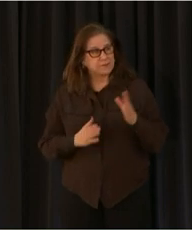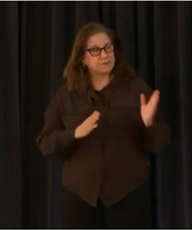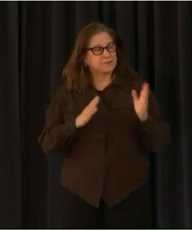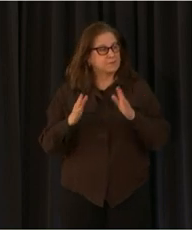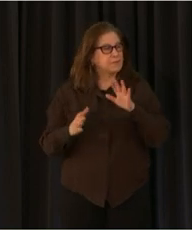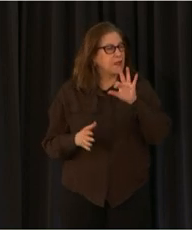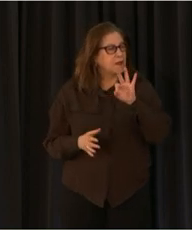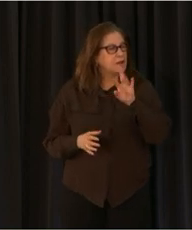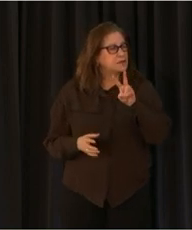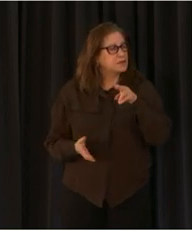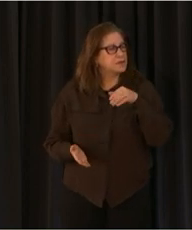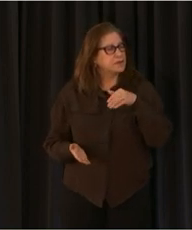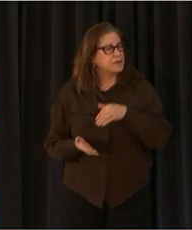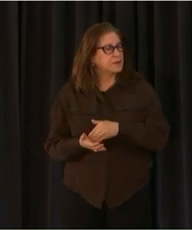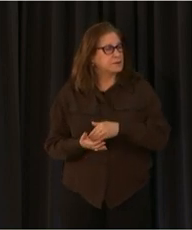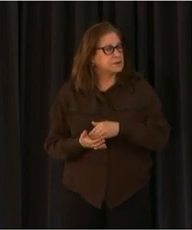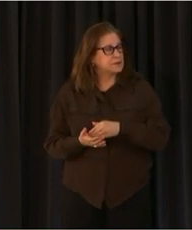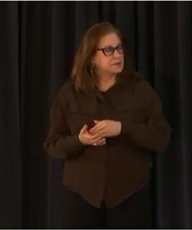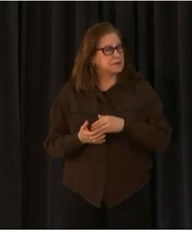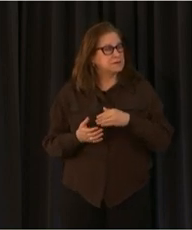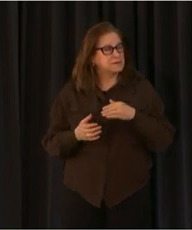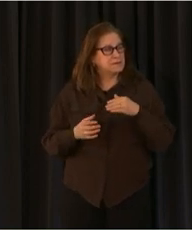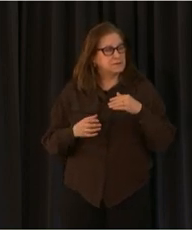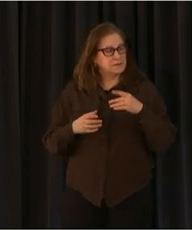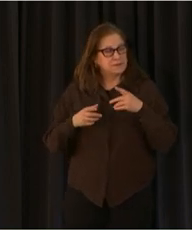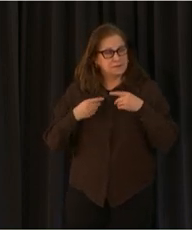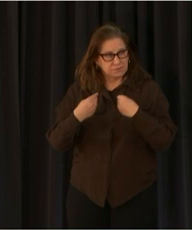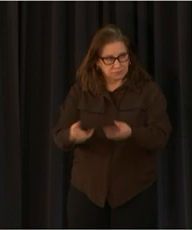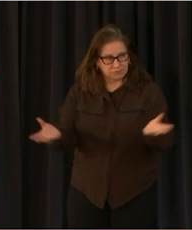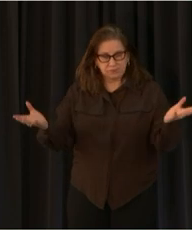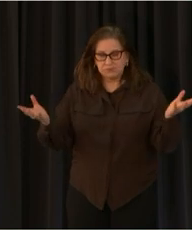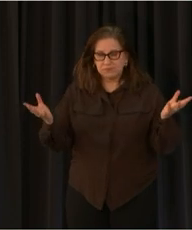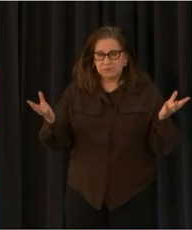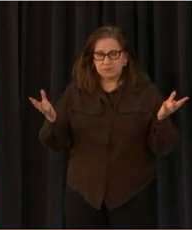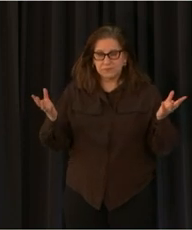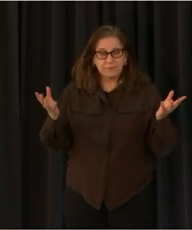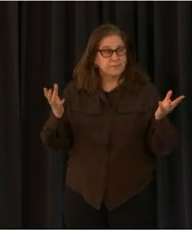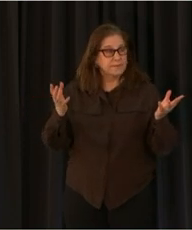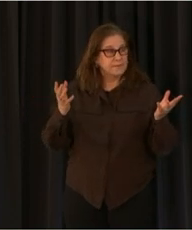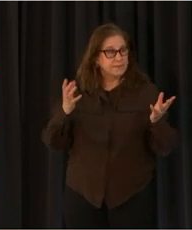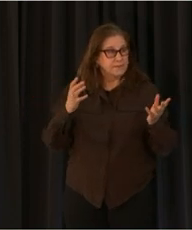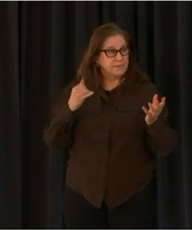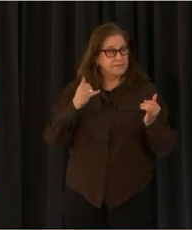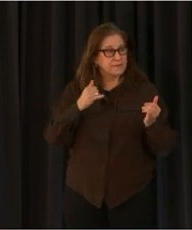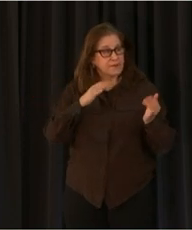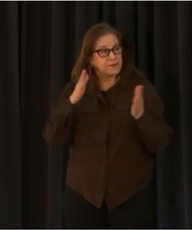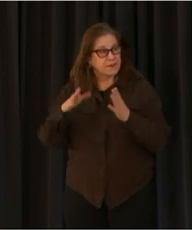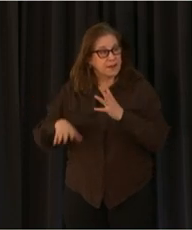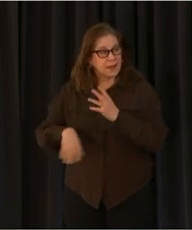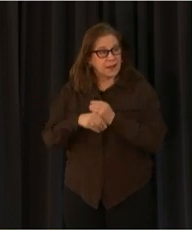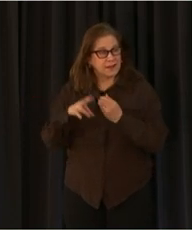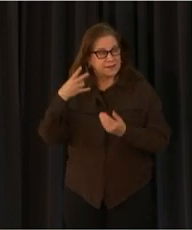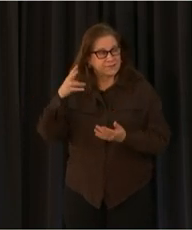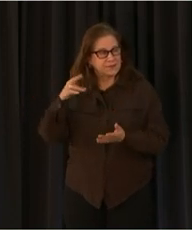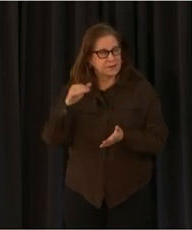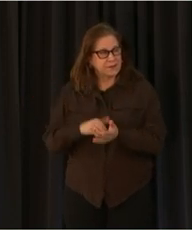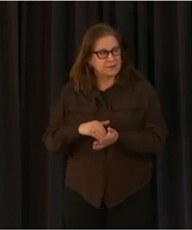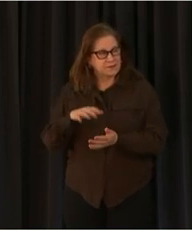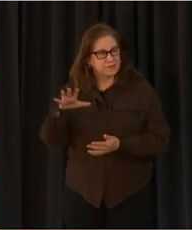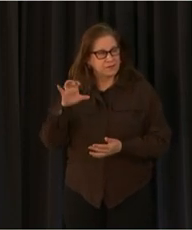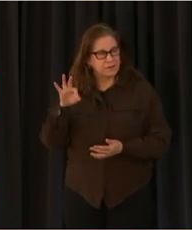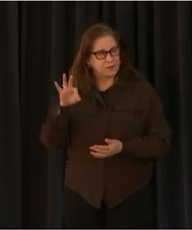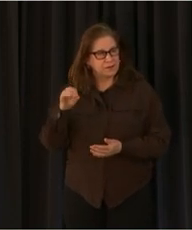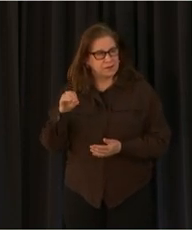90,000 doses, and as promised, we are now seeing increased weekly